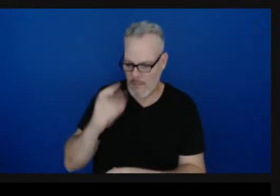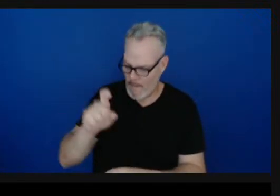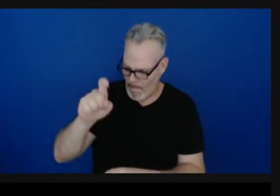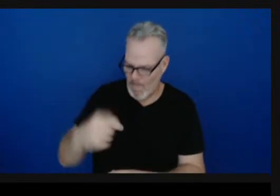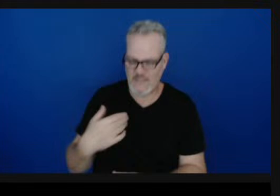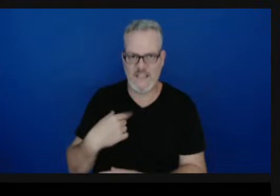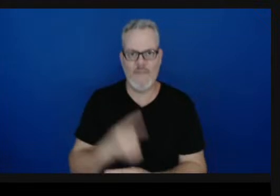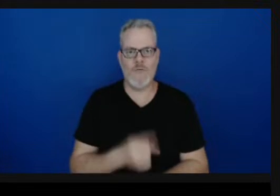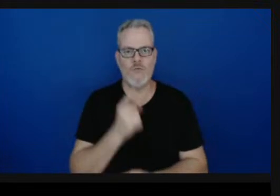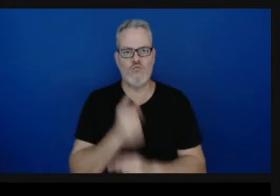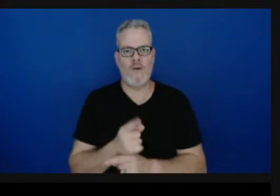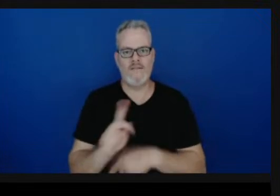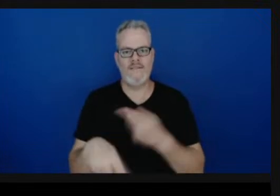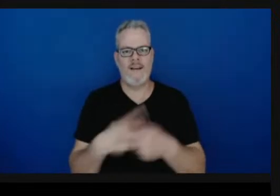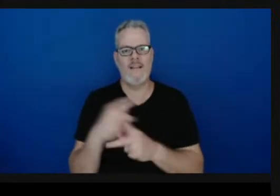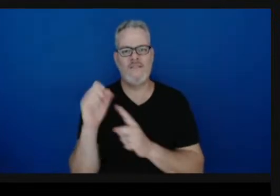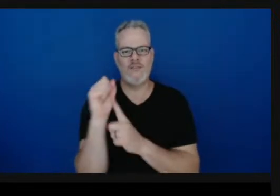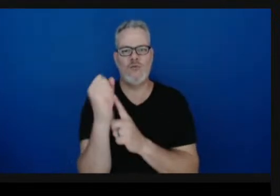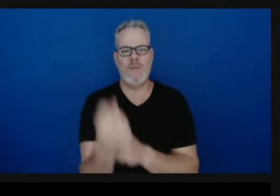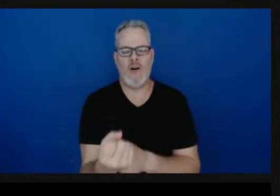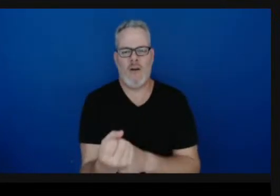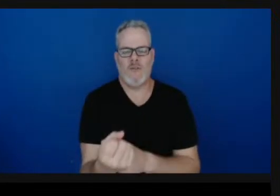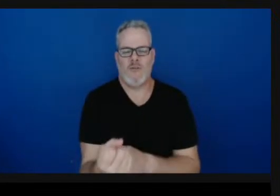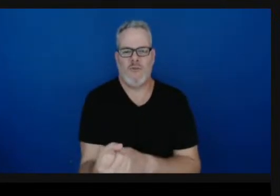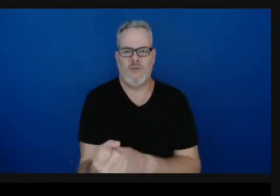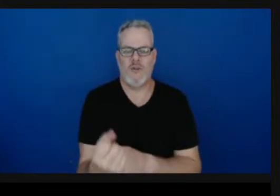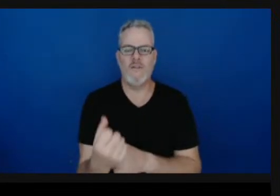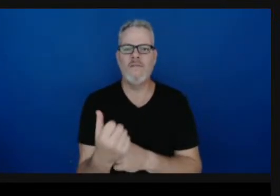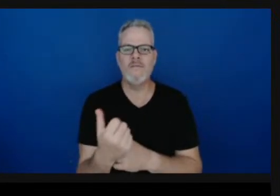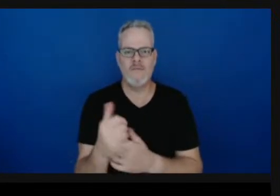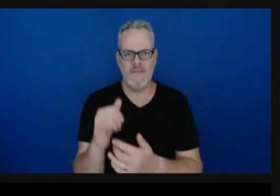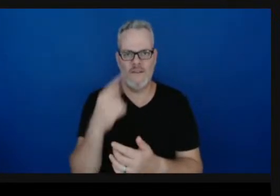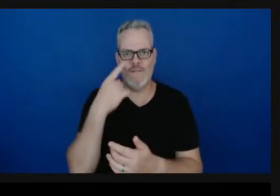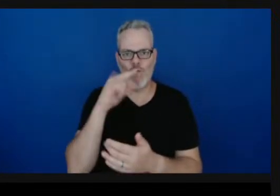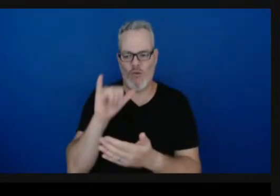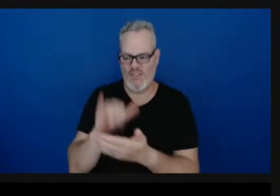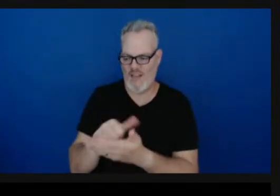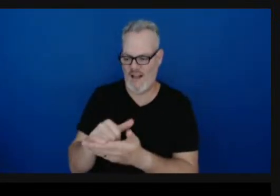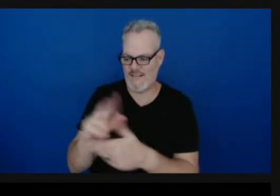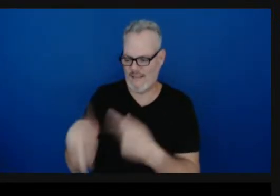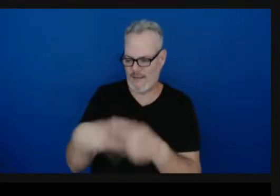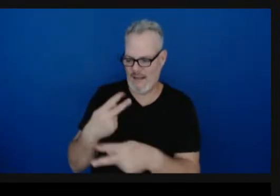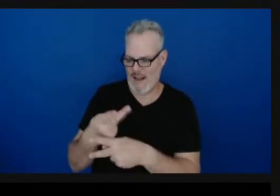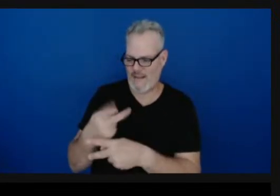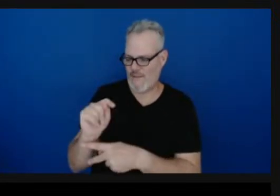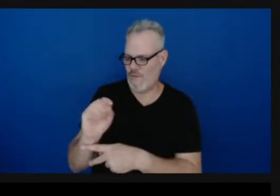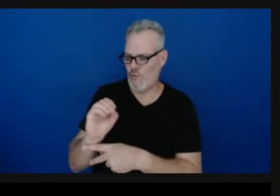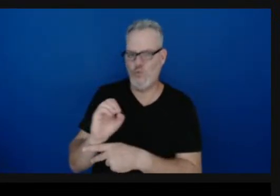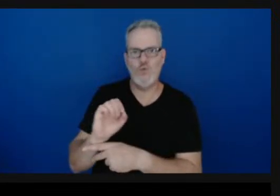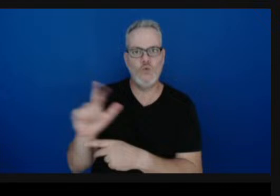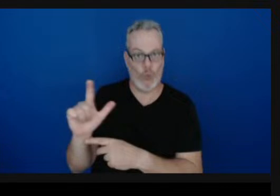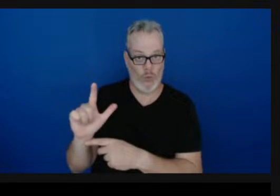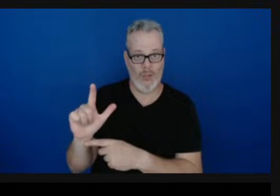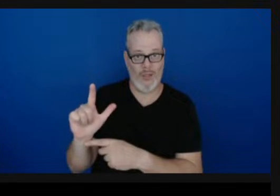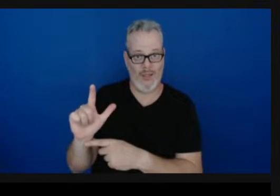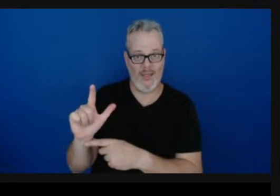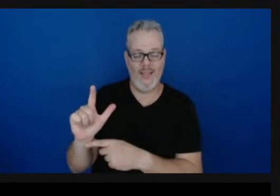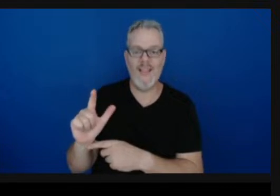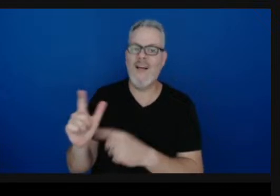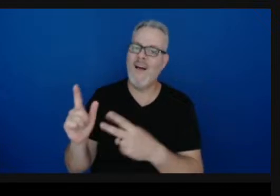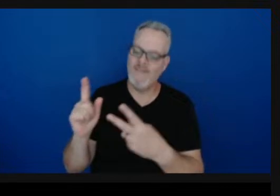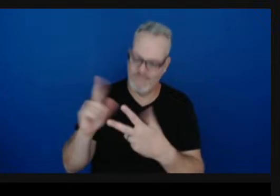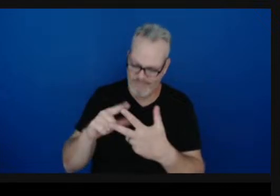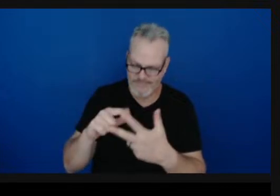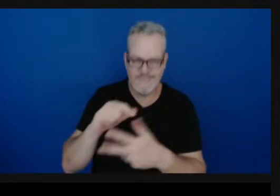for the drone team to really be the best tool to deploy. It's something in their toolkit like everything else, along with the helicopters